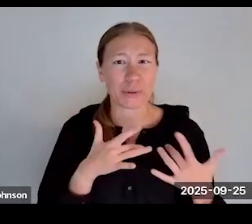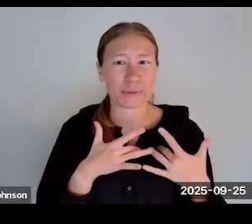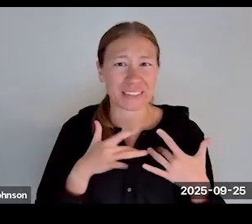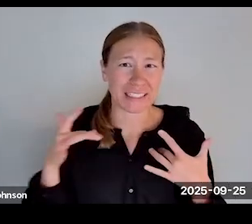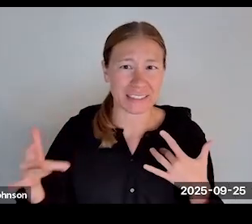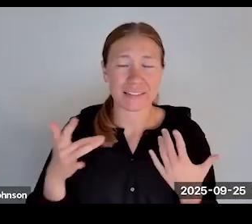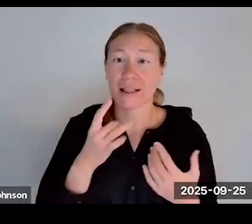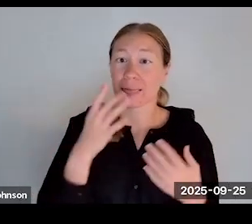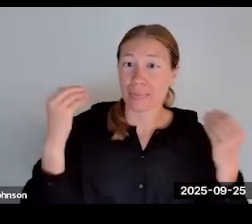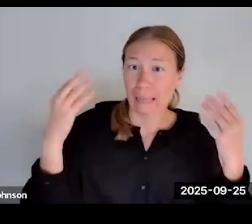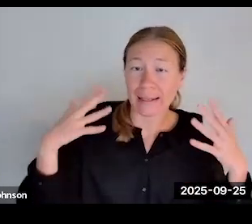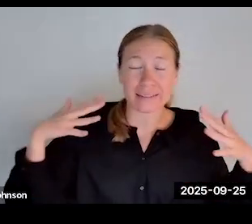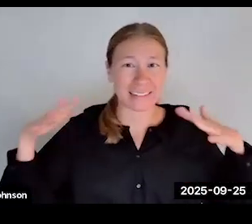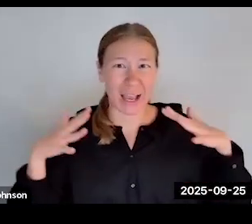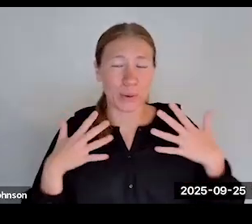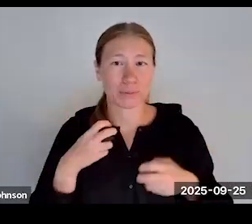sensitivities to light and sound.